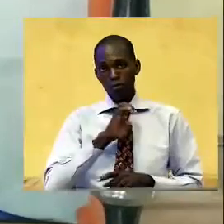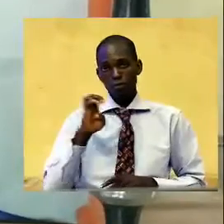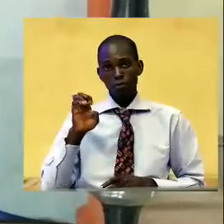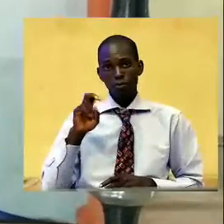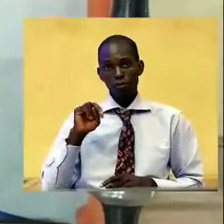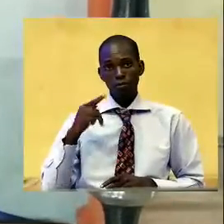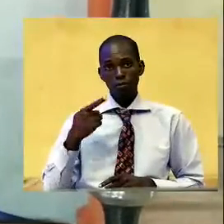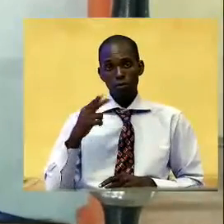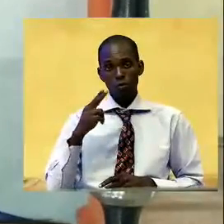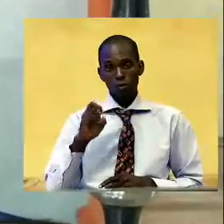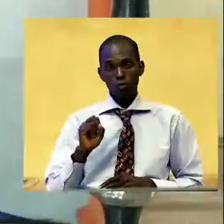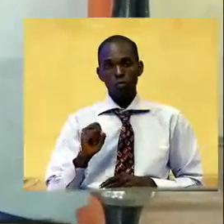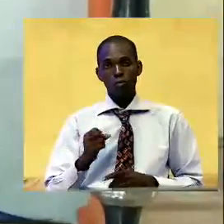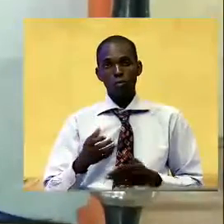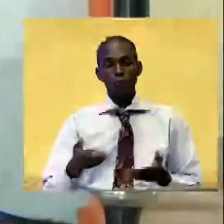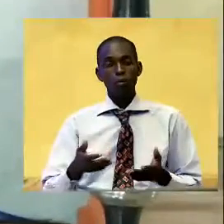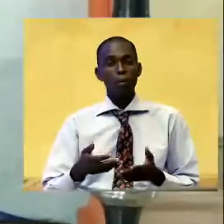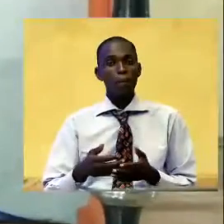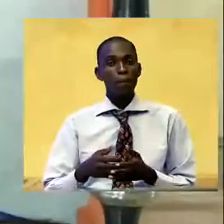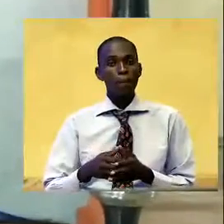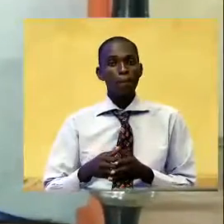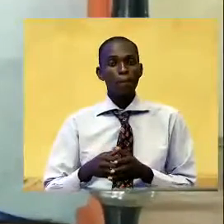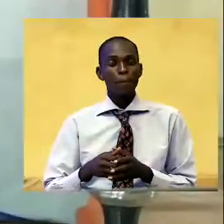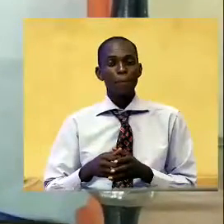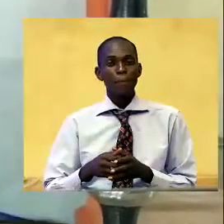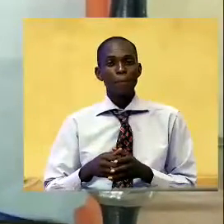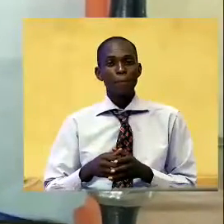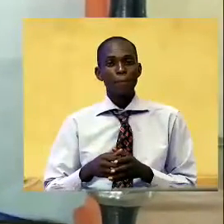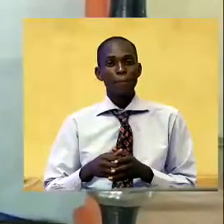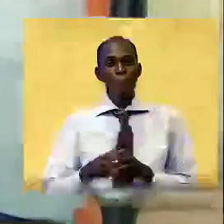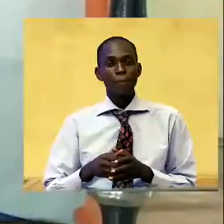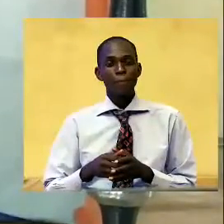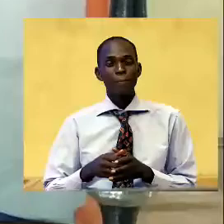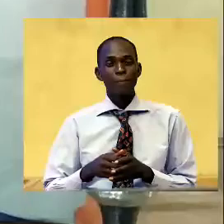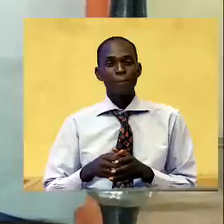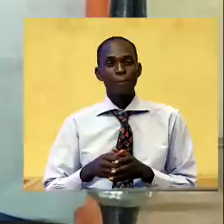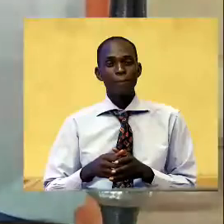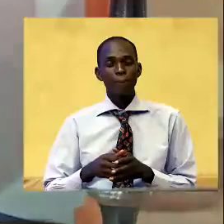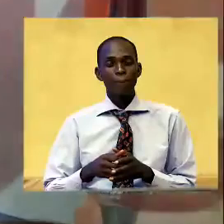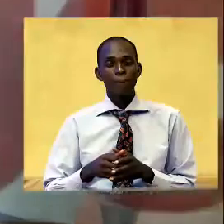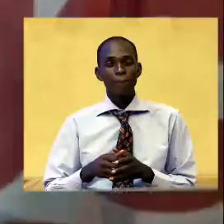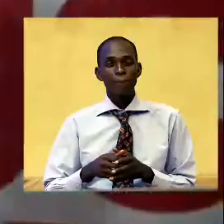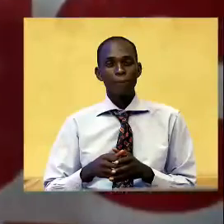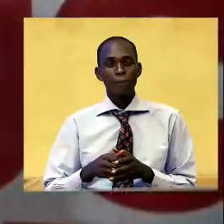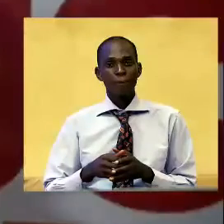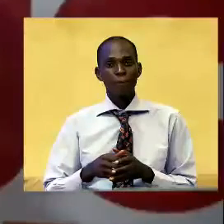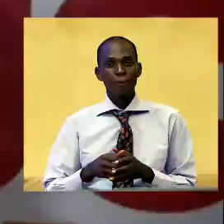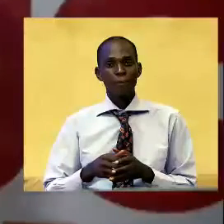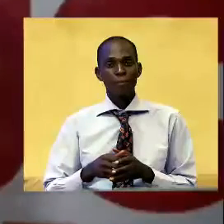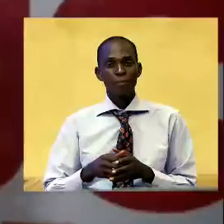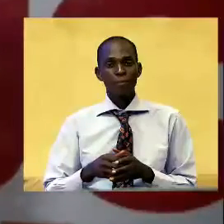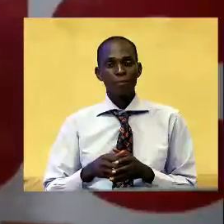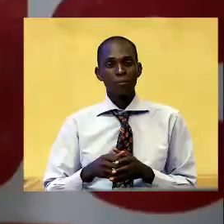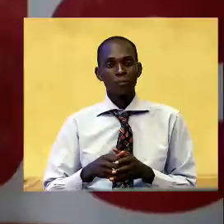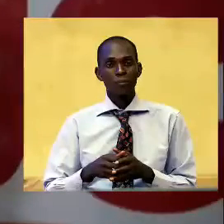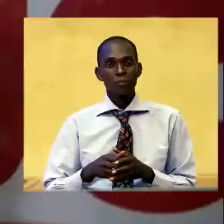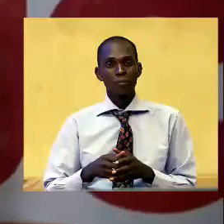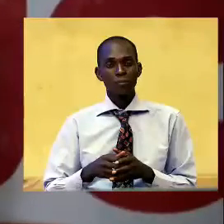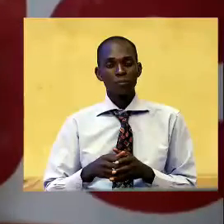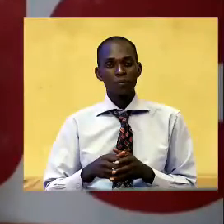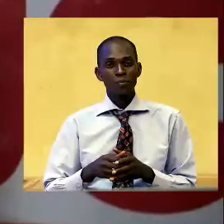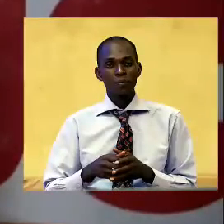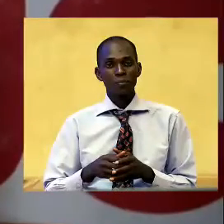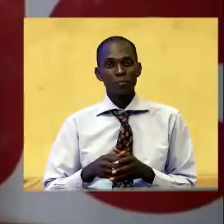na Enugu region here. So, ihe Chineke mere mu obuladi na unya the program bido. My rute